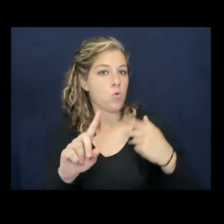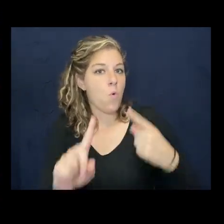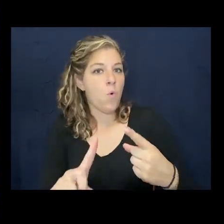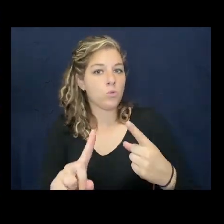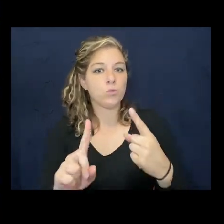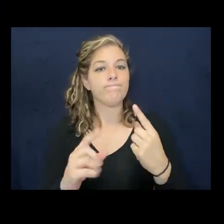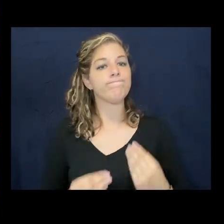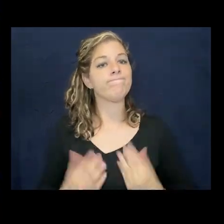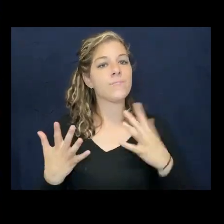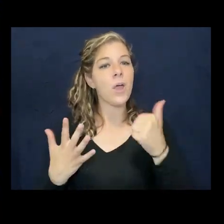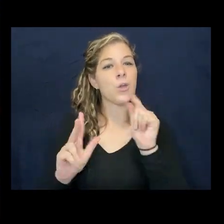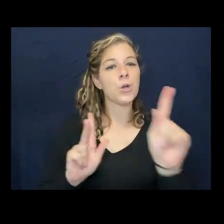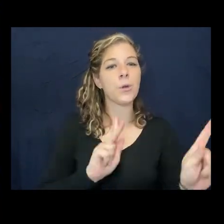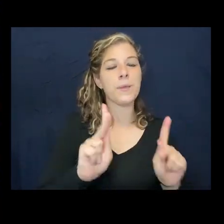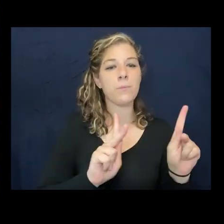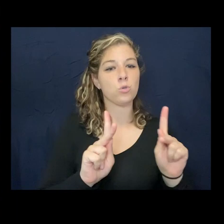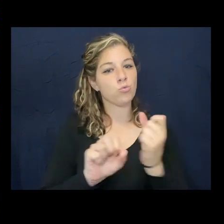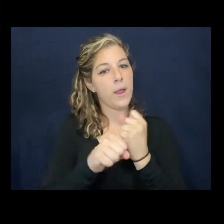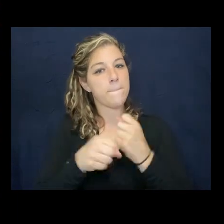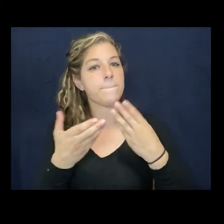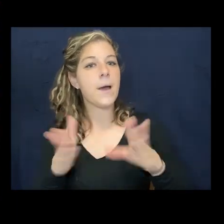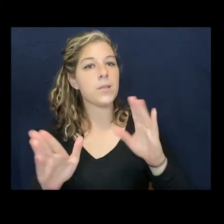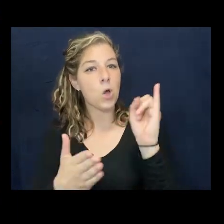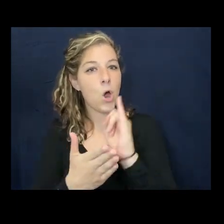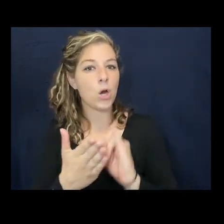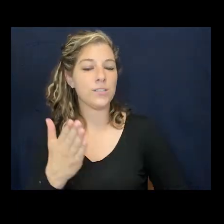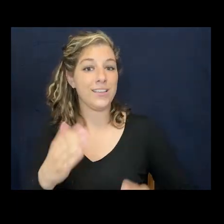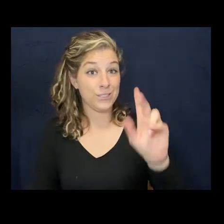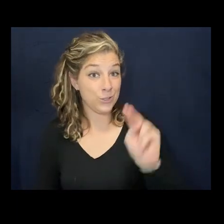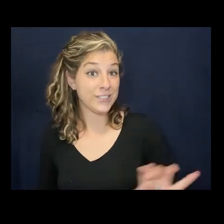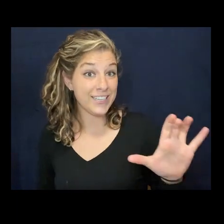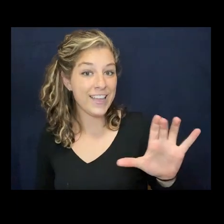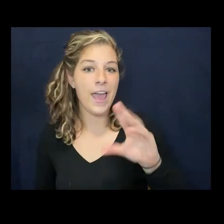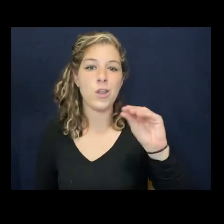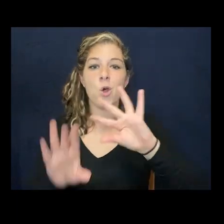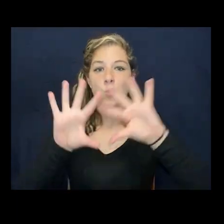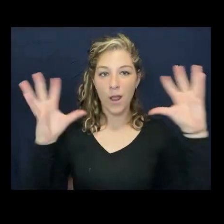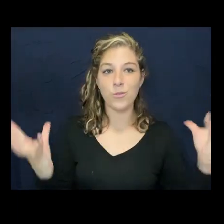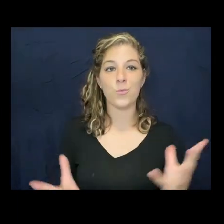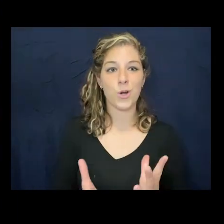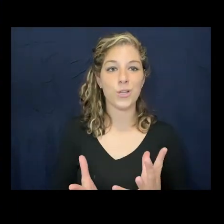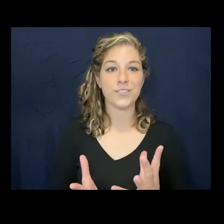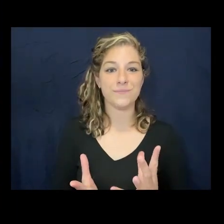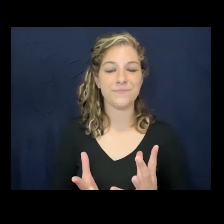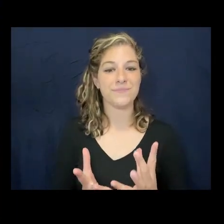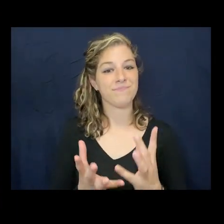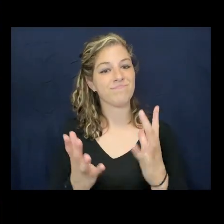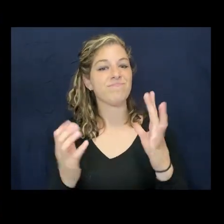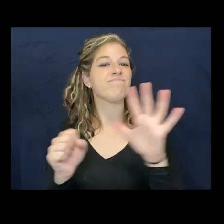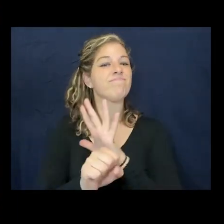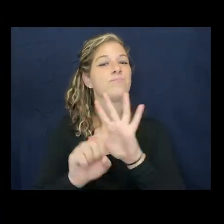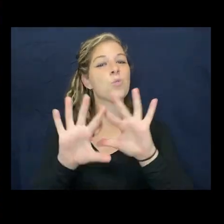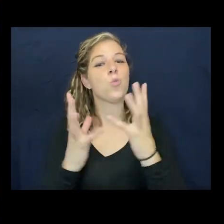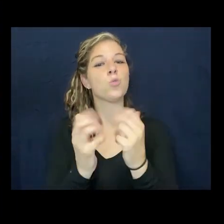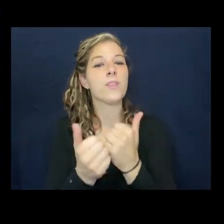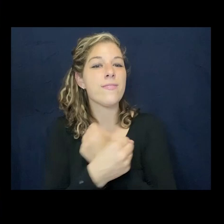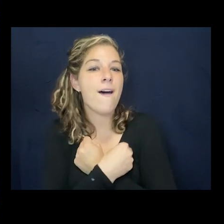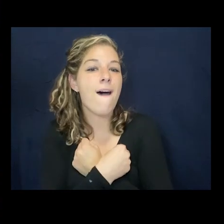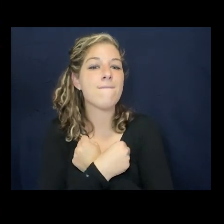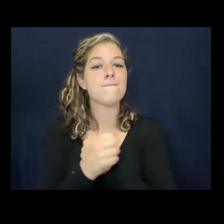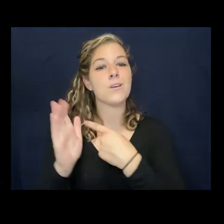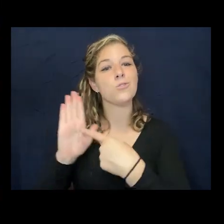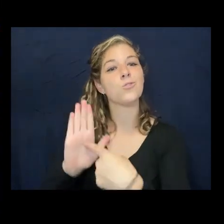our goal to inspire others to create public art installations in New York City and around the globe, filling the world with